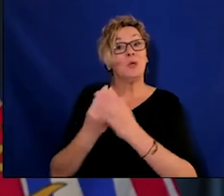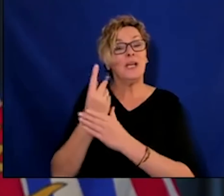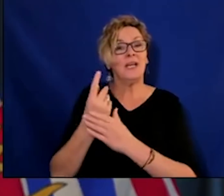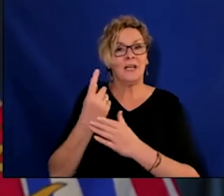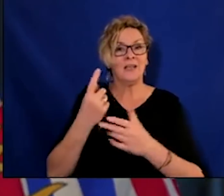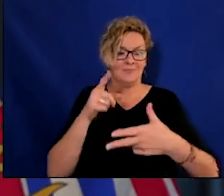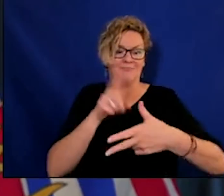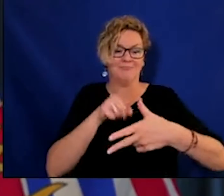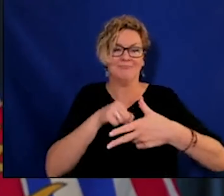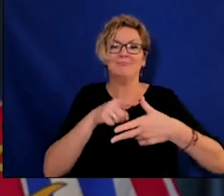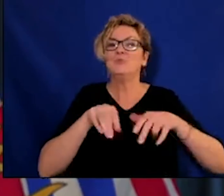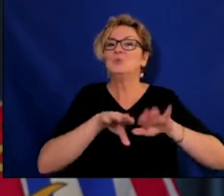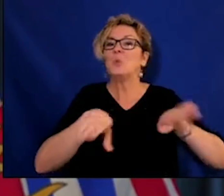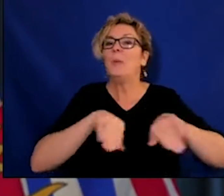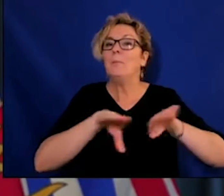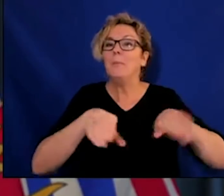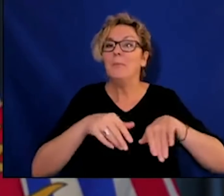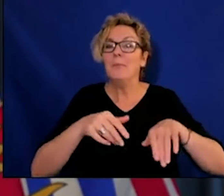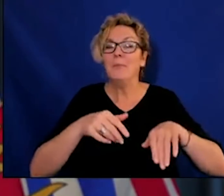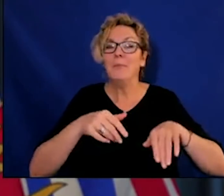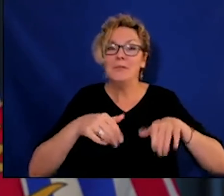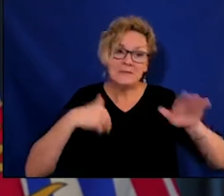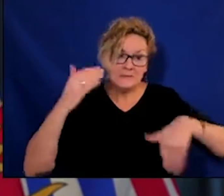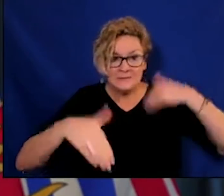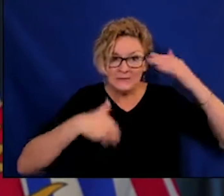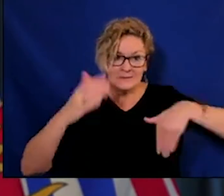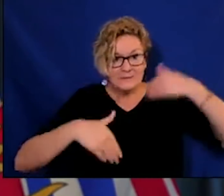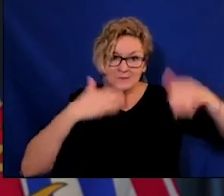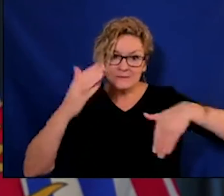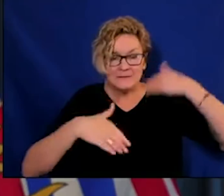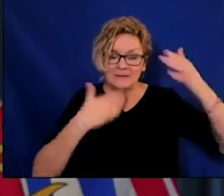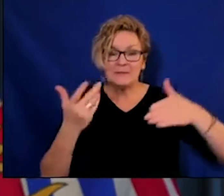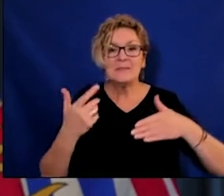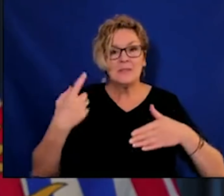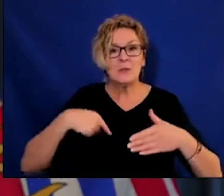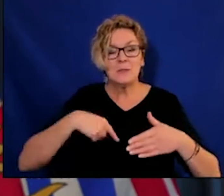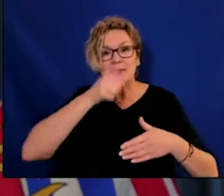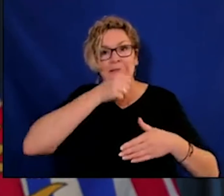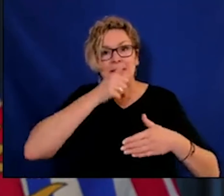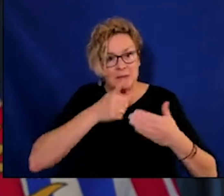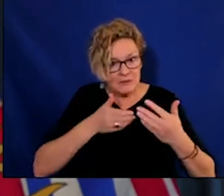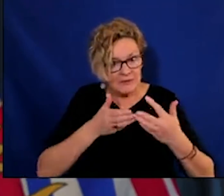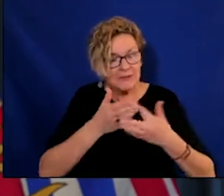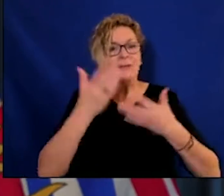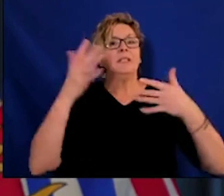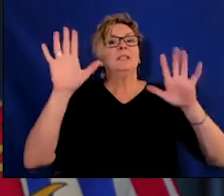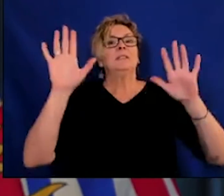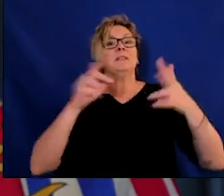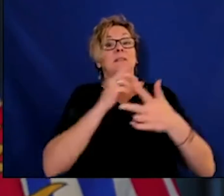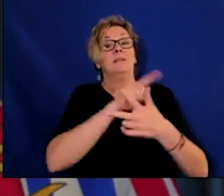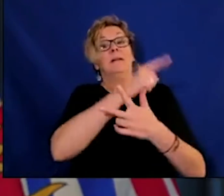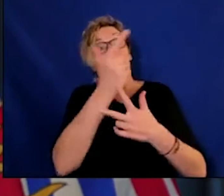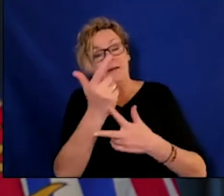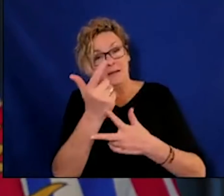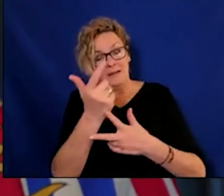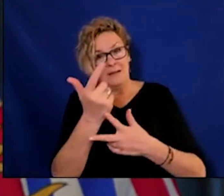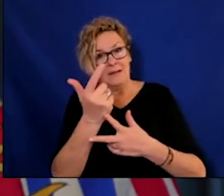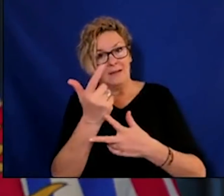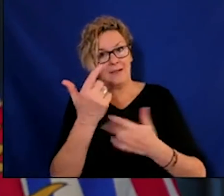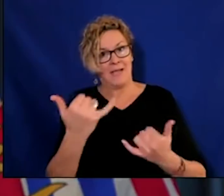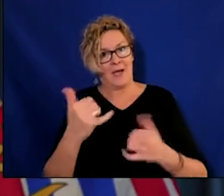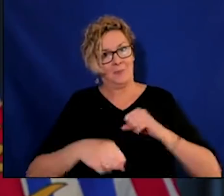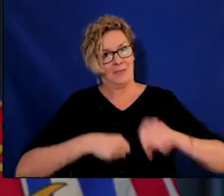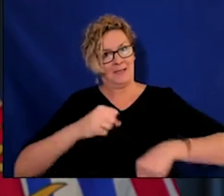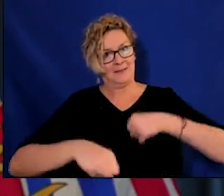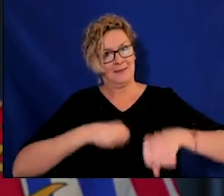now we are on the bike ride. And this bike ride has some big hills to climb. And we don't know exactly when